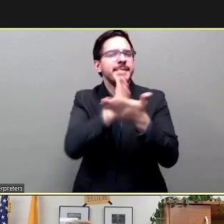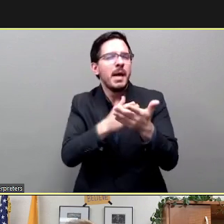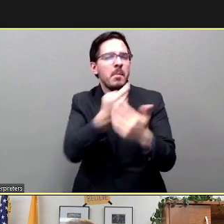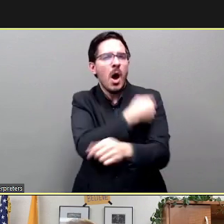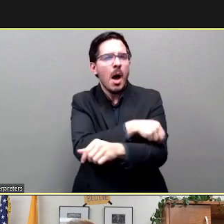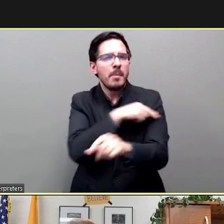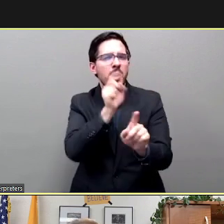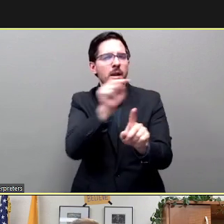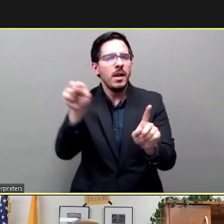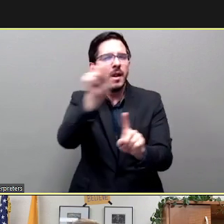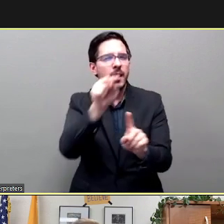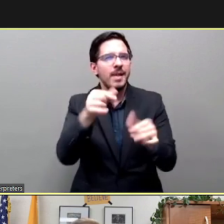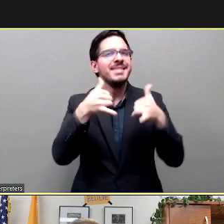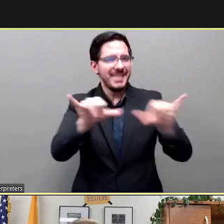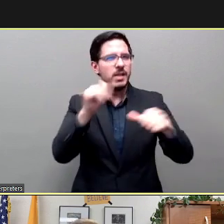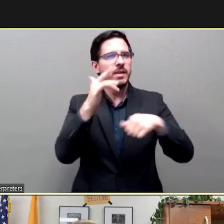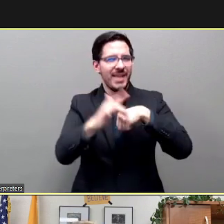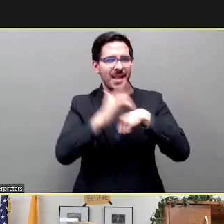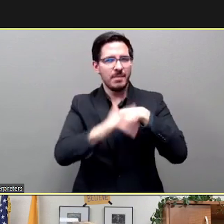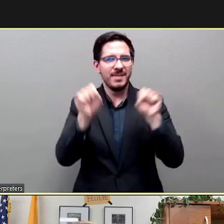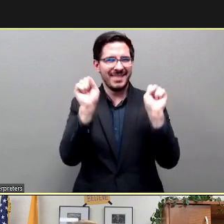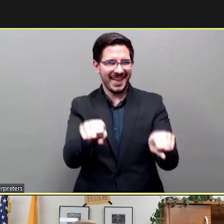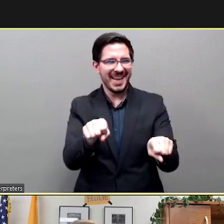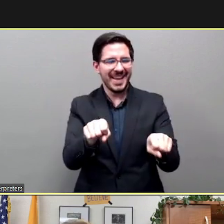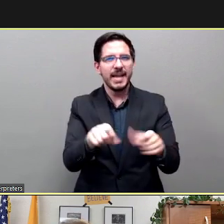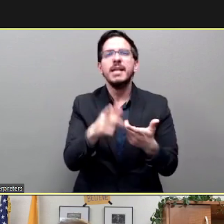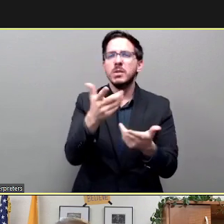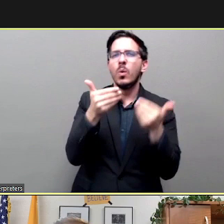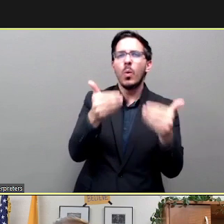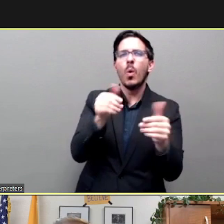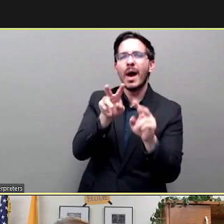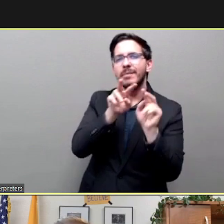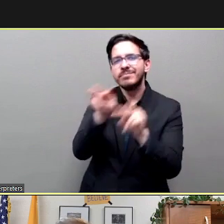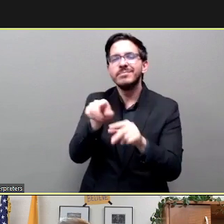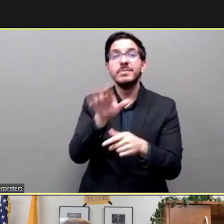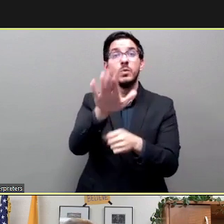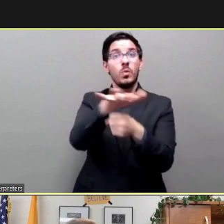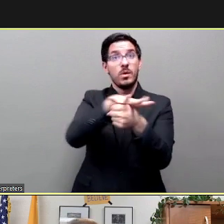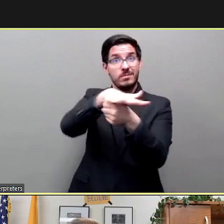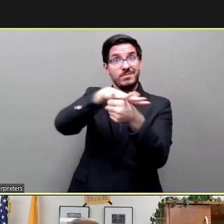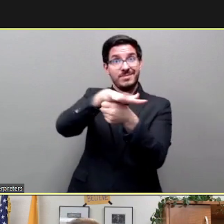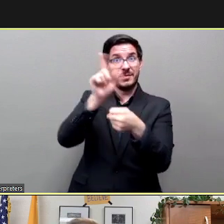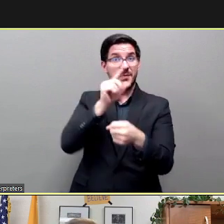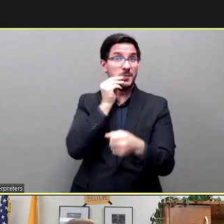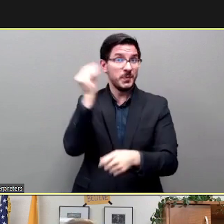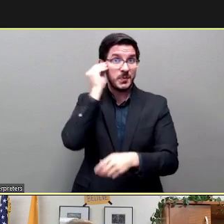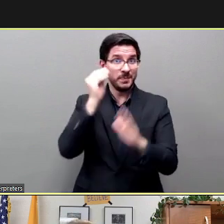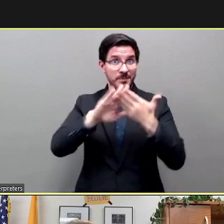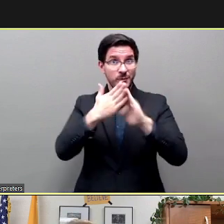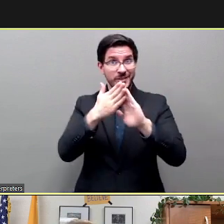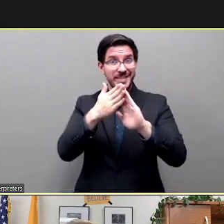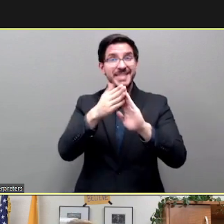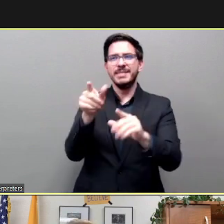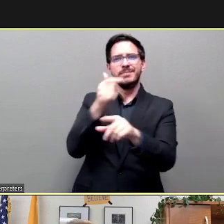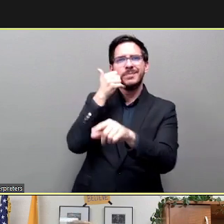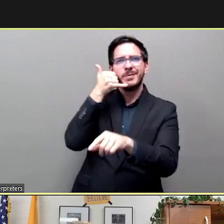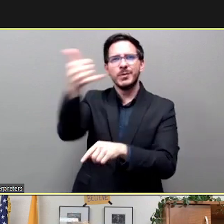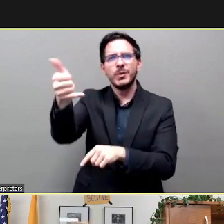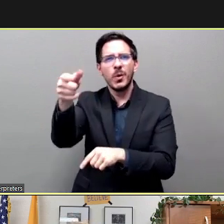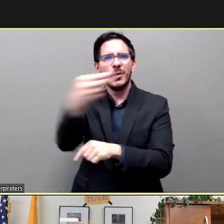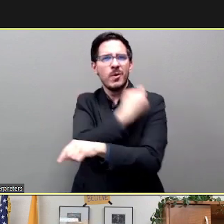would start about PCR testing, and also your local laboratory. If there's a medical laboratory, check with